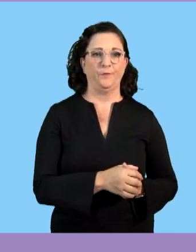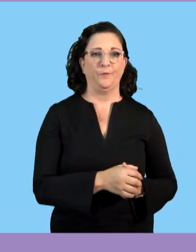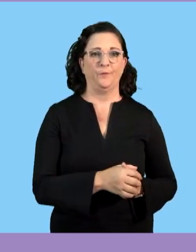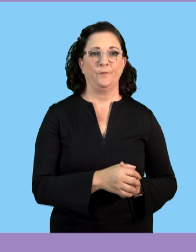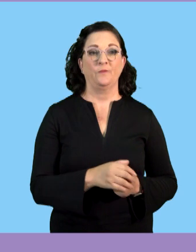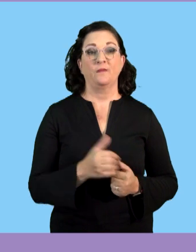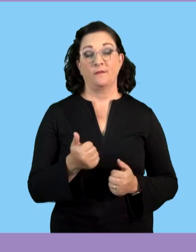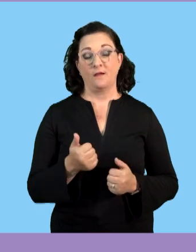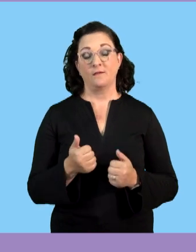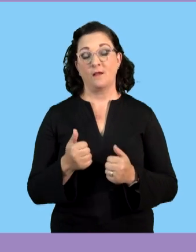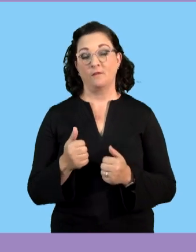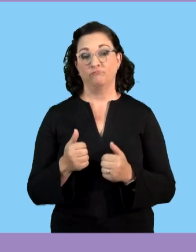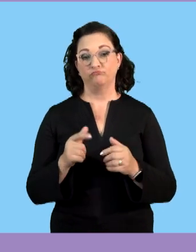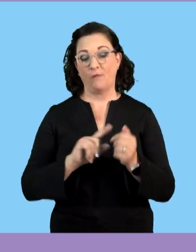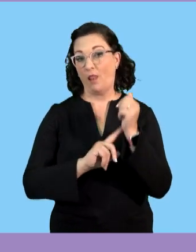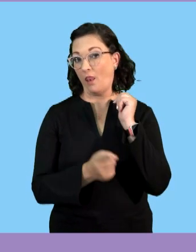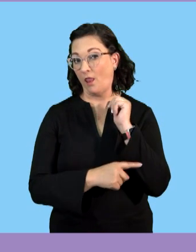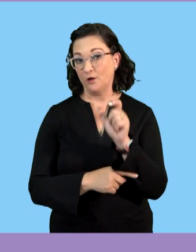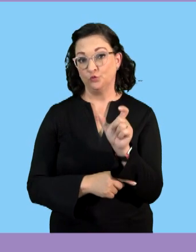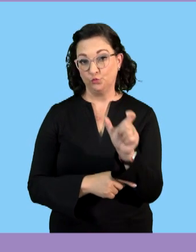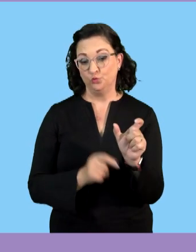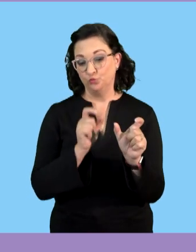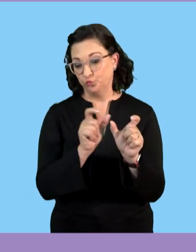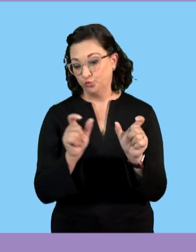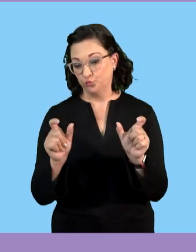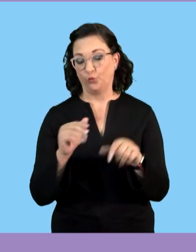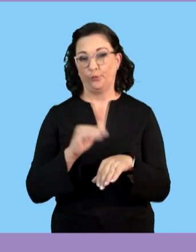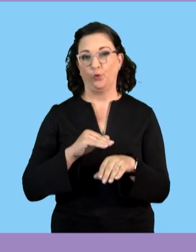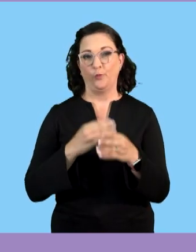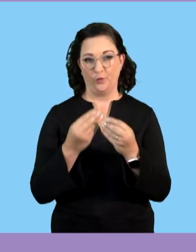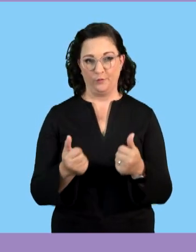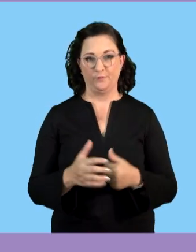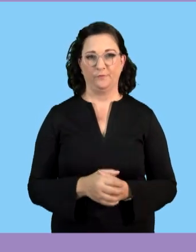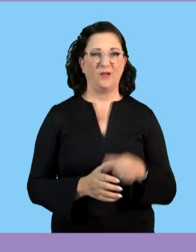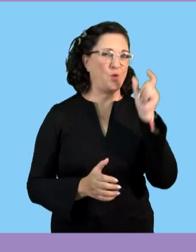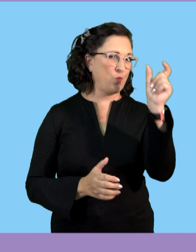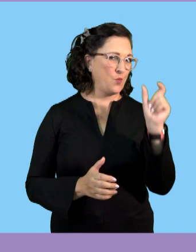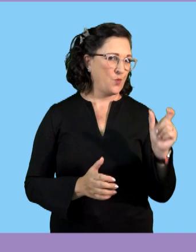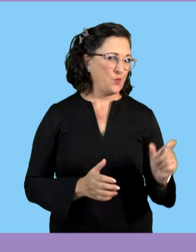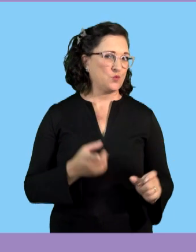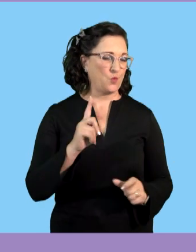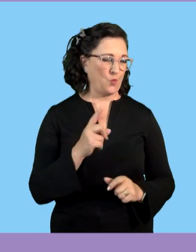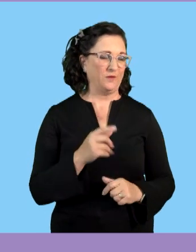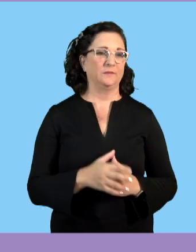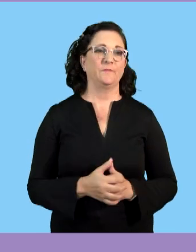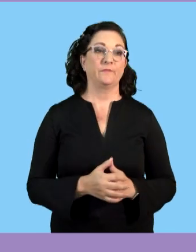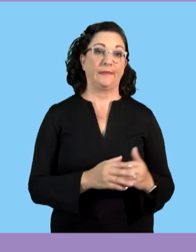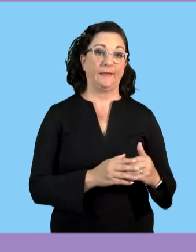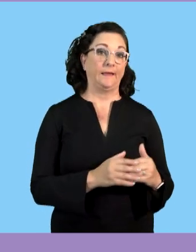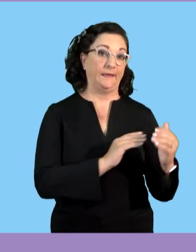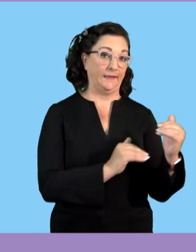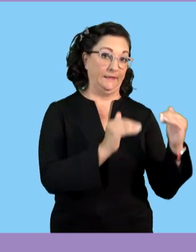with solving word problems. Looking at the keywords that we were using during this lesson, we were looking